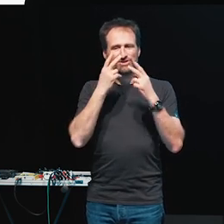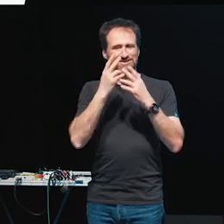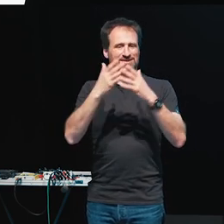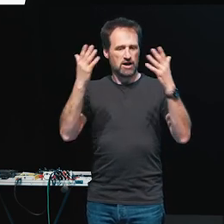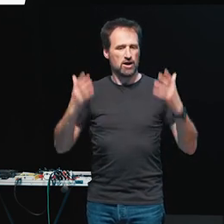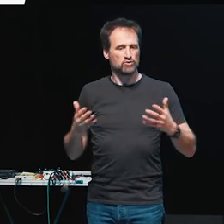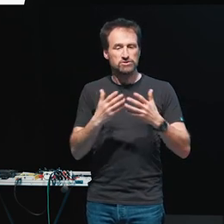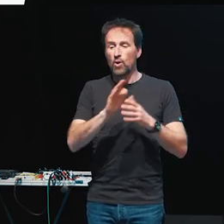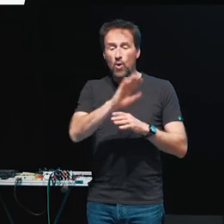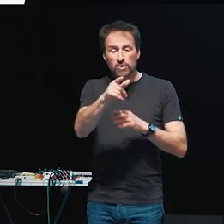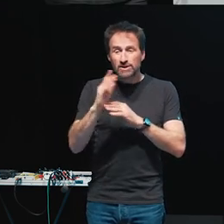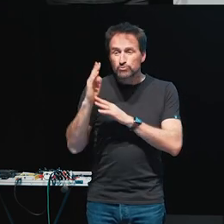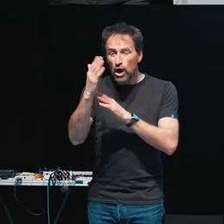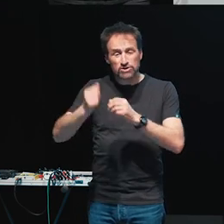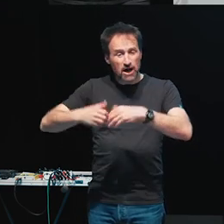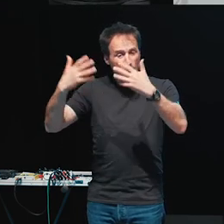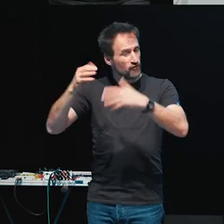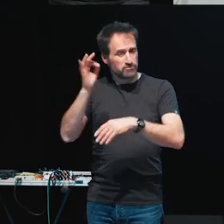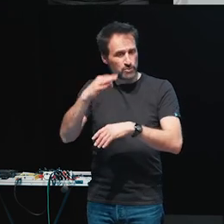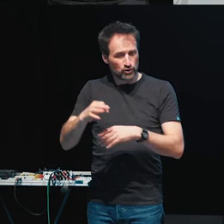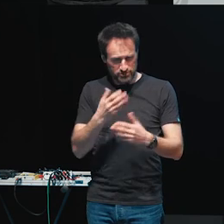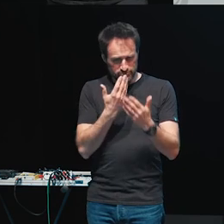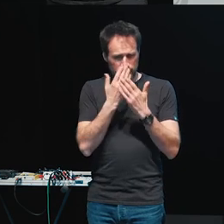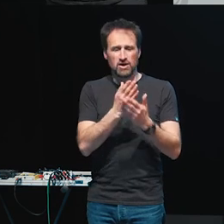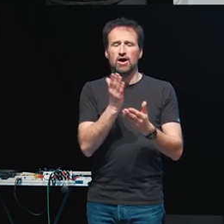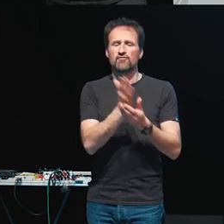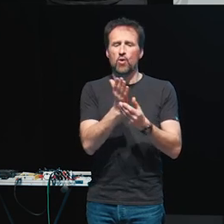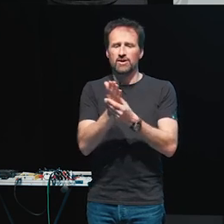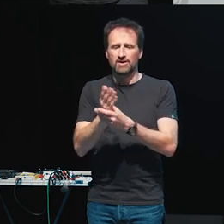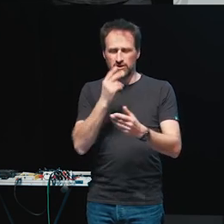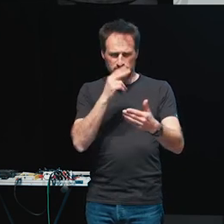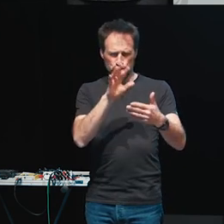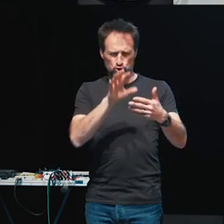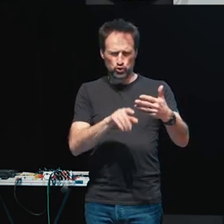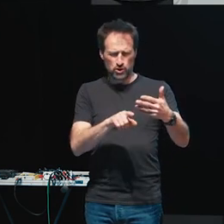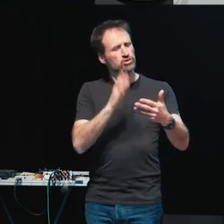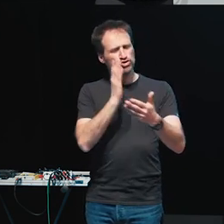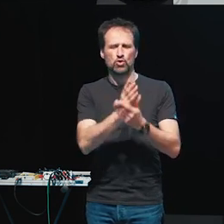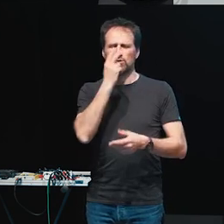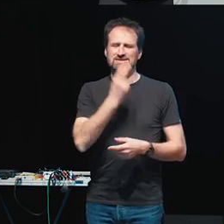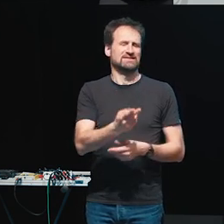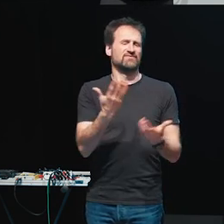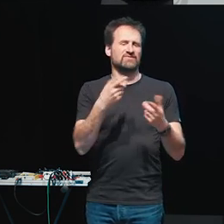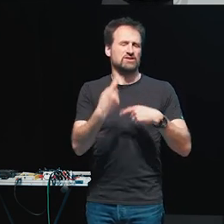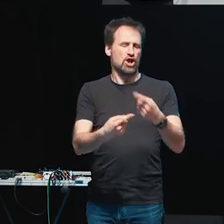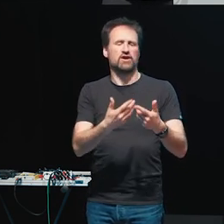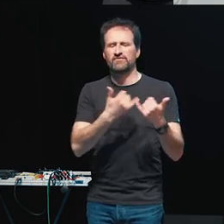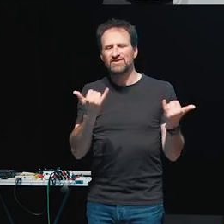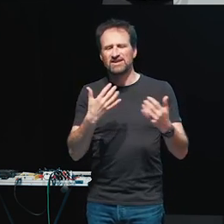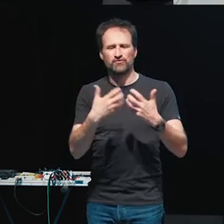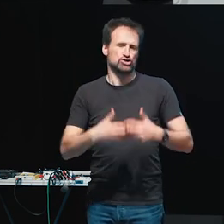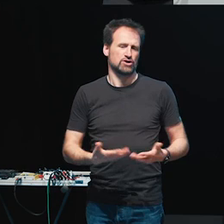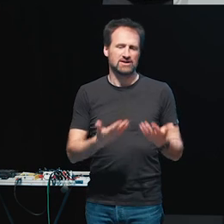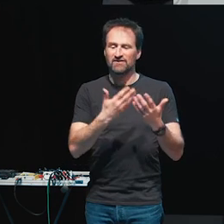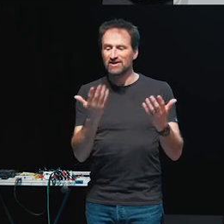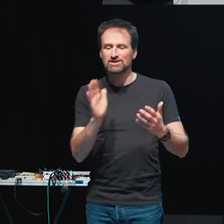open your folders structure, and you instantly see what exactly is going on. And you know what exactly belongs